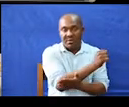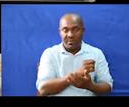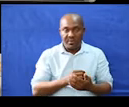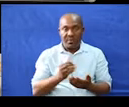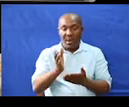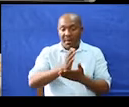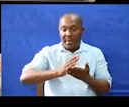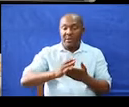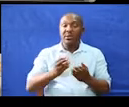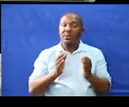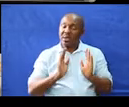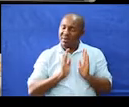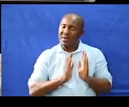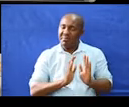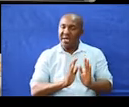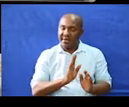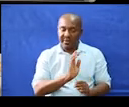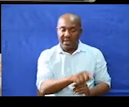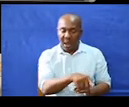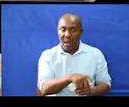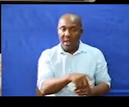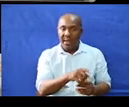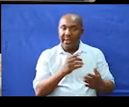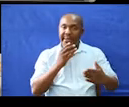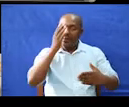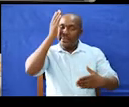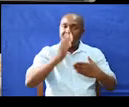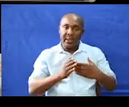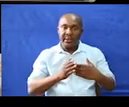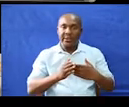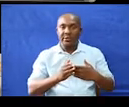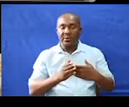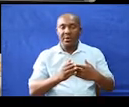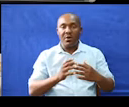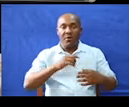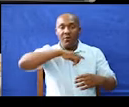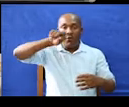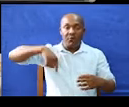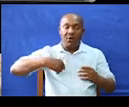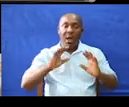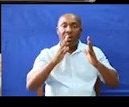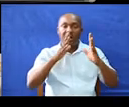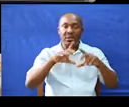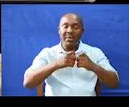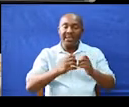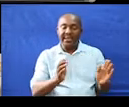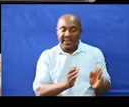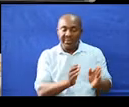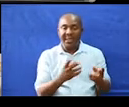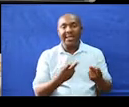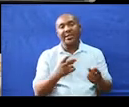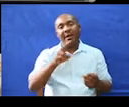parts may remain there till the end of our life, but remain as a vestigial